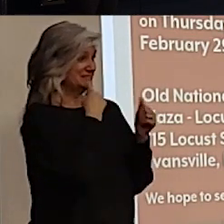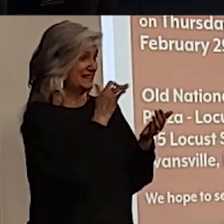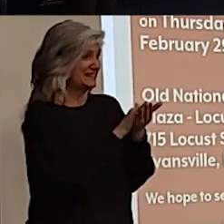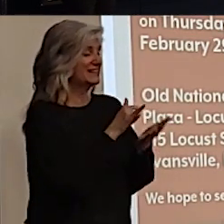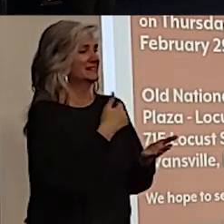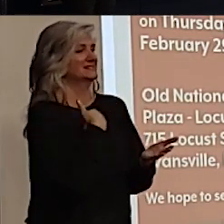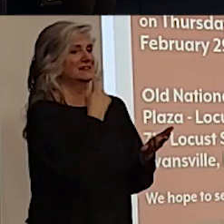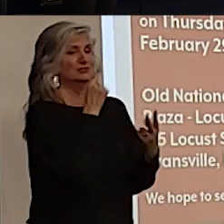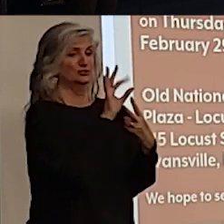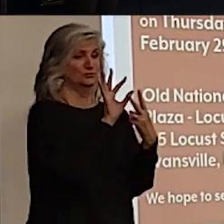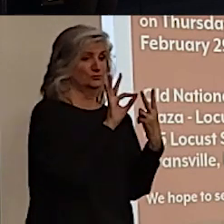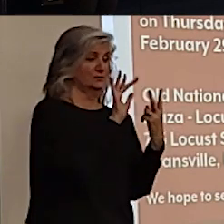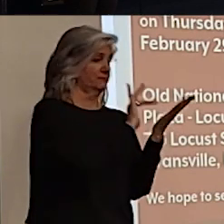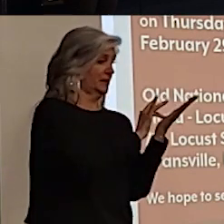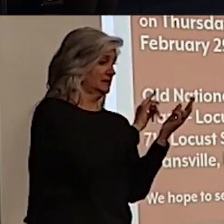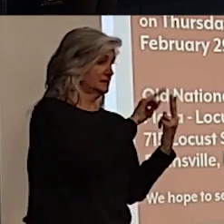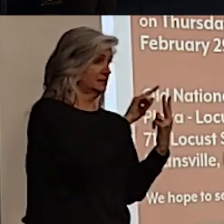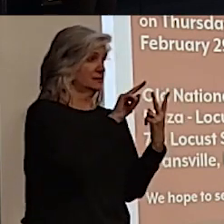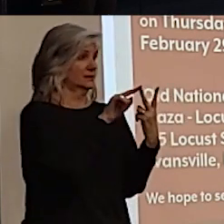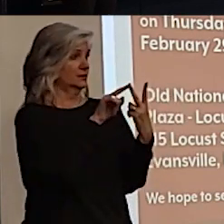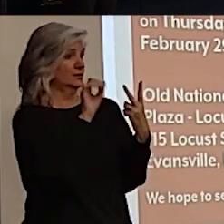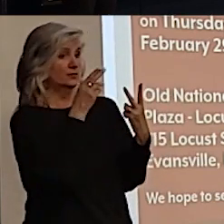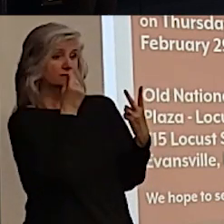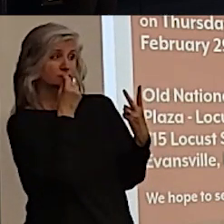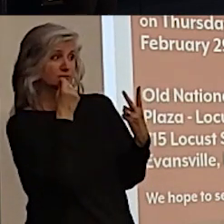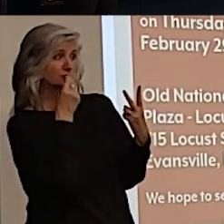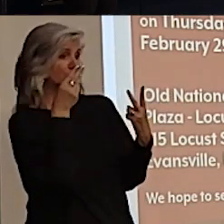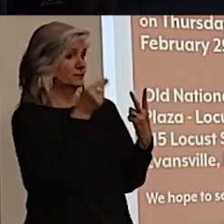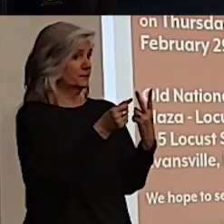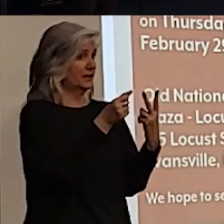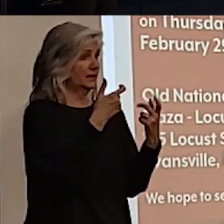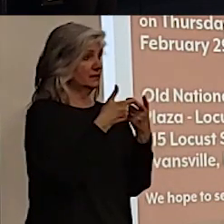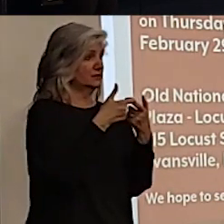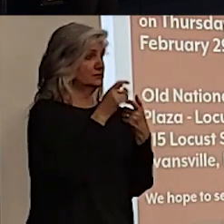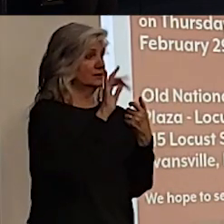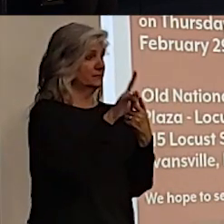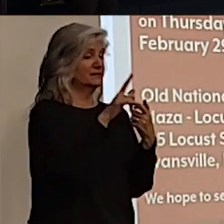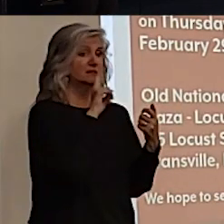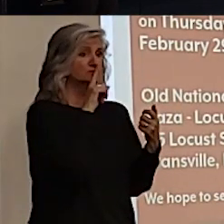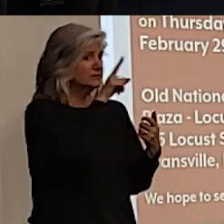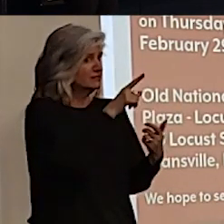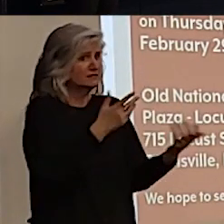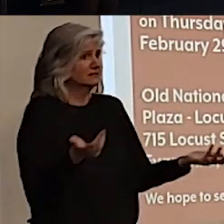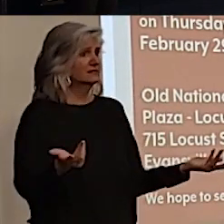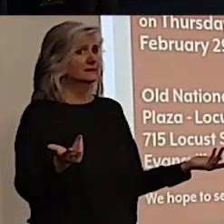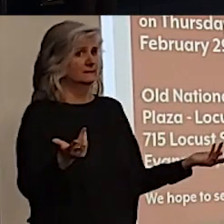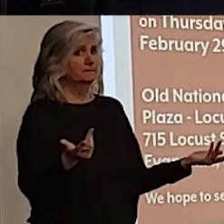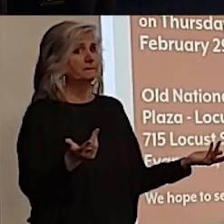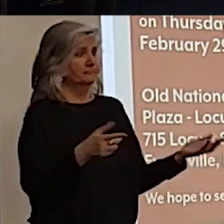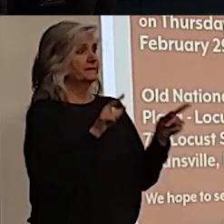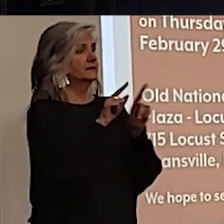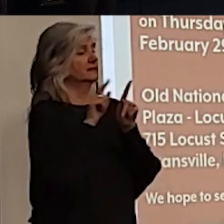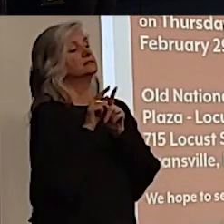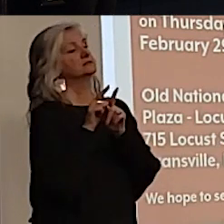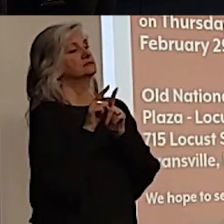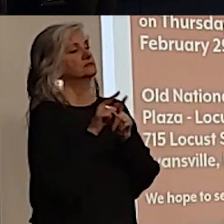you got to choose either the medicine, people have to choose medicine or groceries or pay their electric bill. You know, that's real. You know, also, you know, in our city, we got a